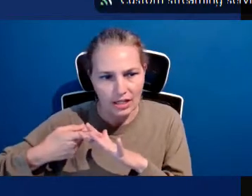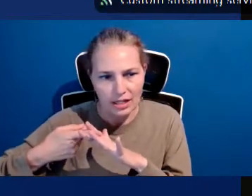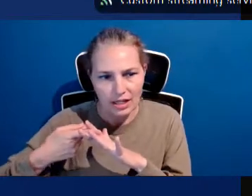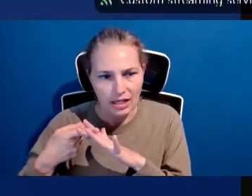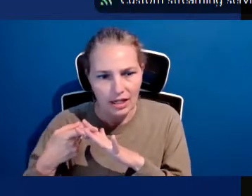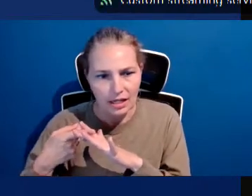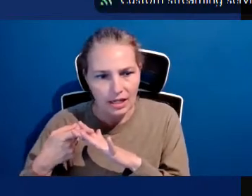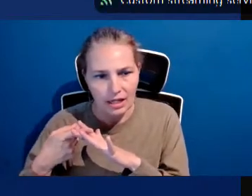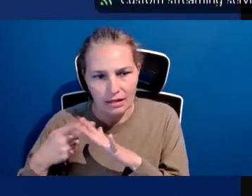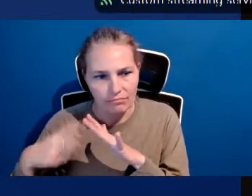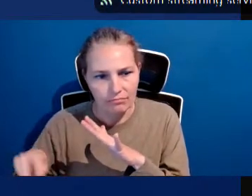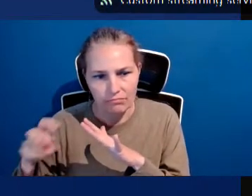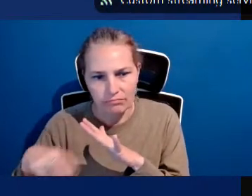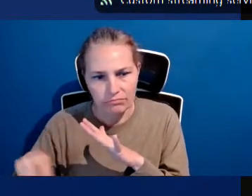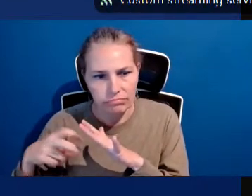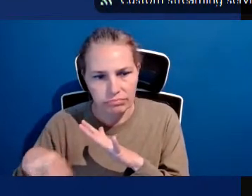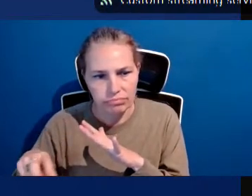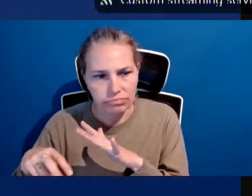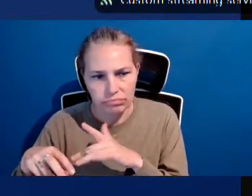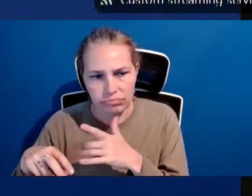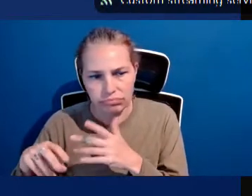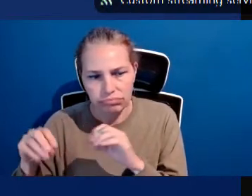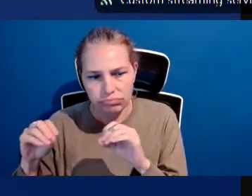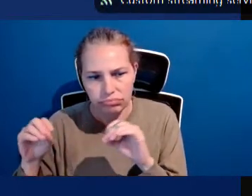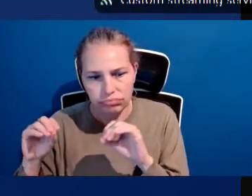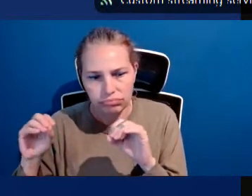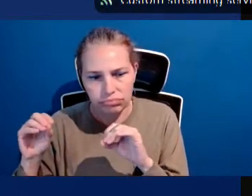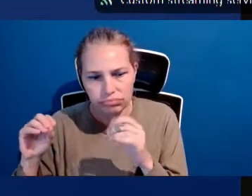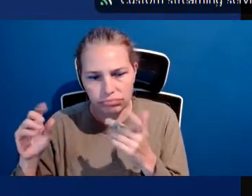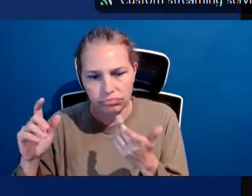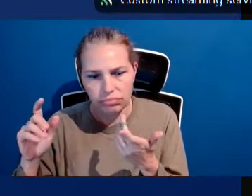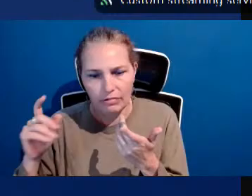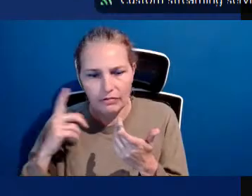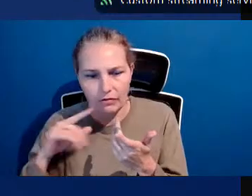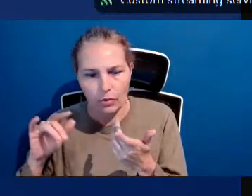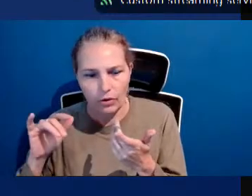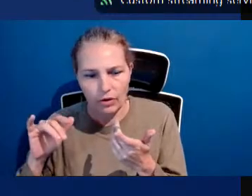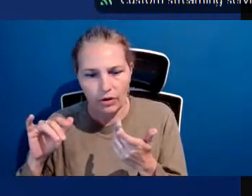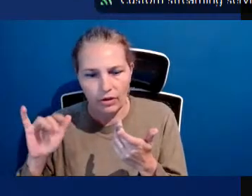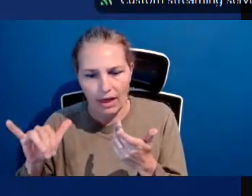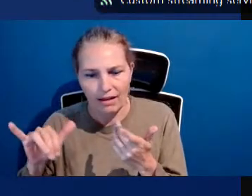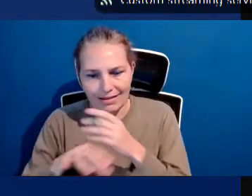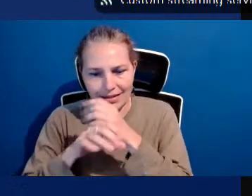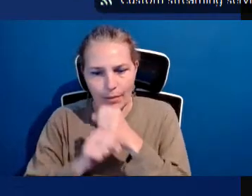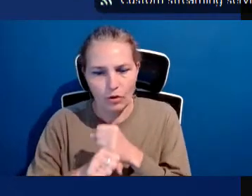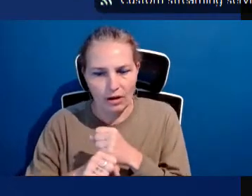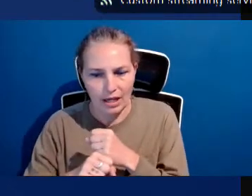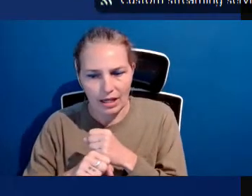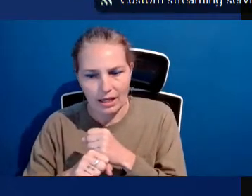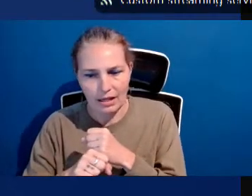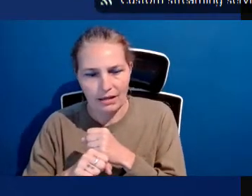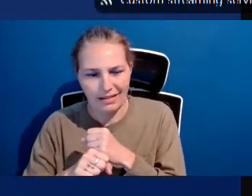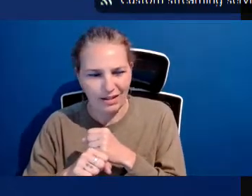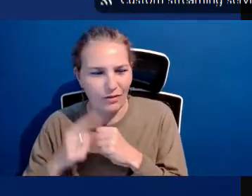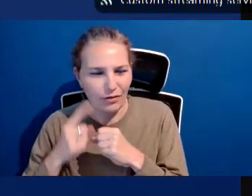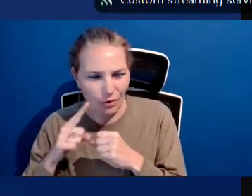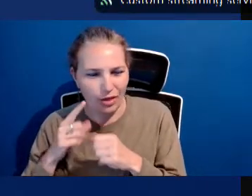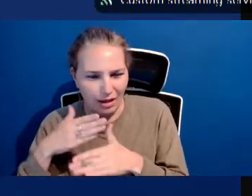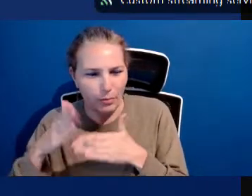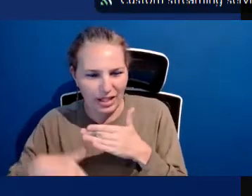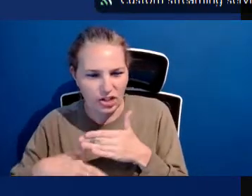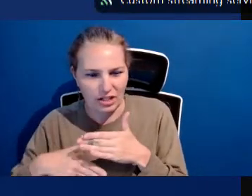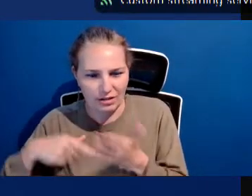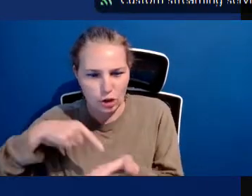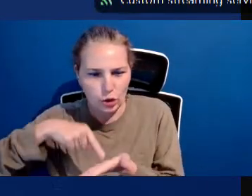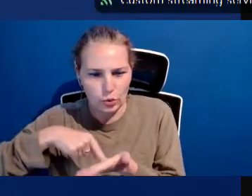the end of the abatement, the summary abatement order process completion, which was June 30th.